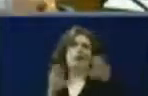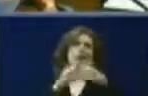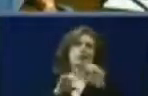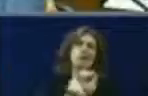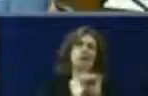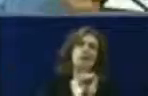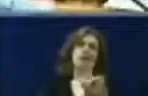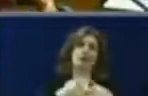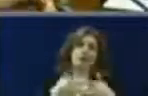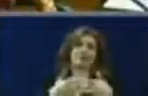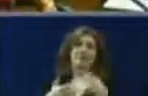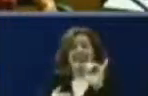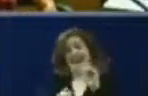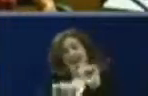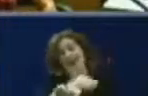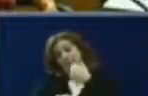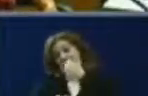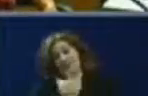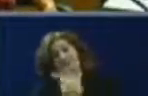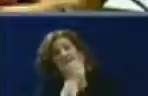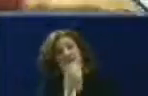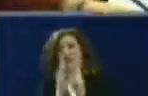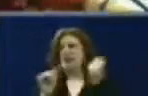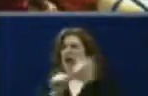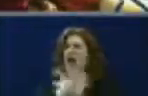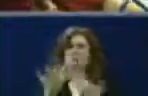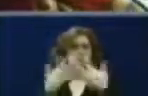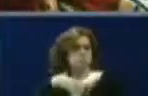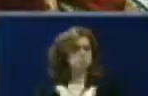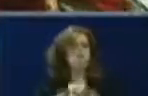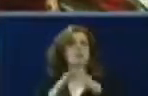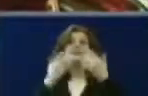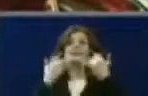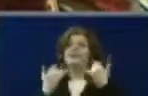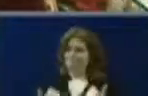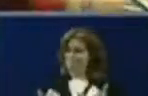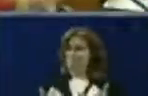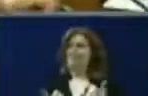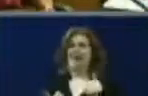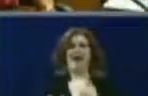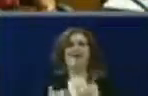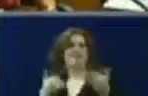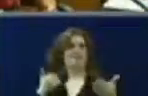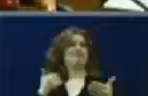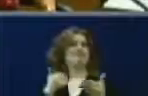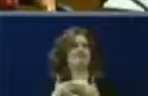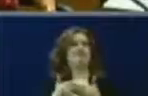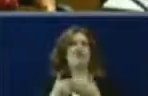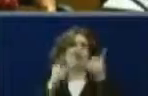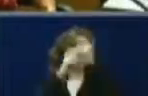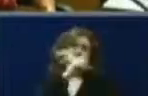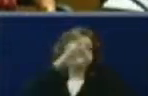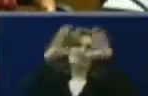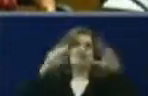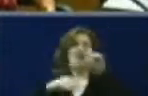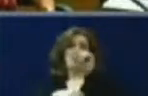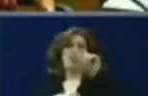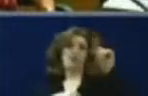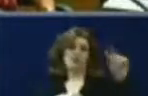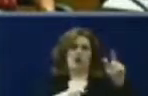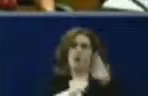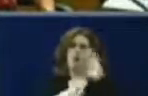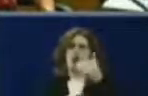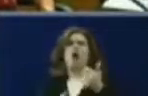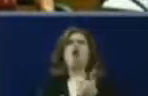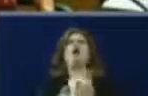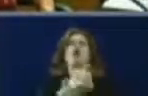was the way it was designed. Everything went well. And now that we have a little closer Vision 2020, it's going to be very